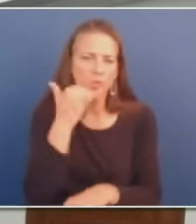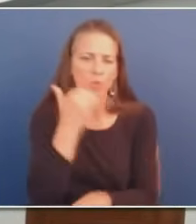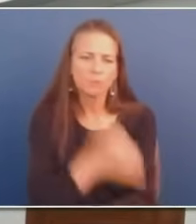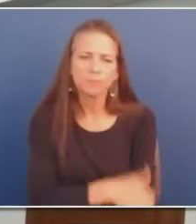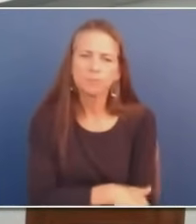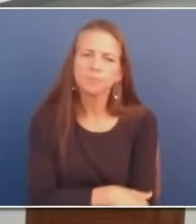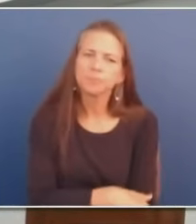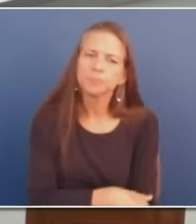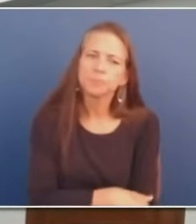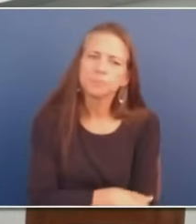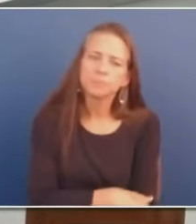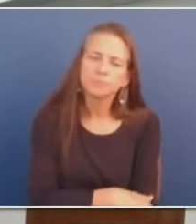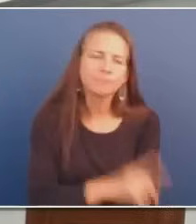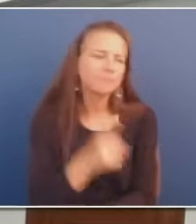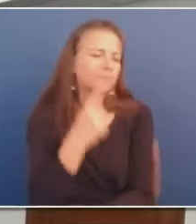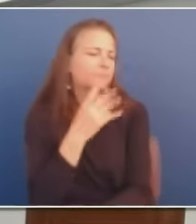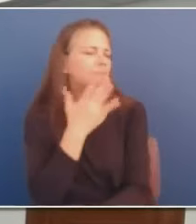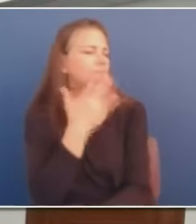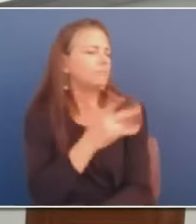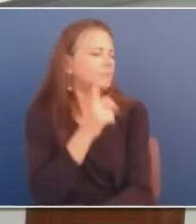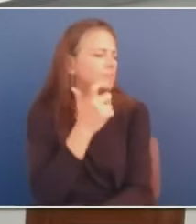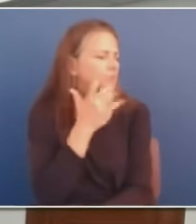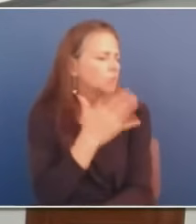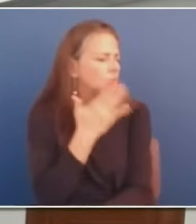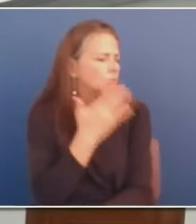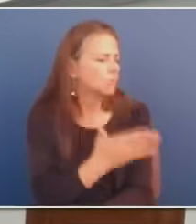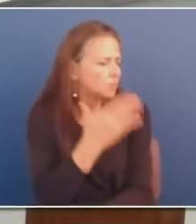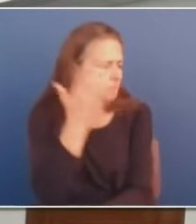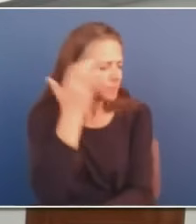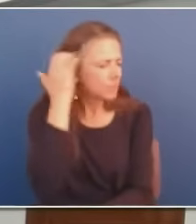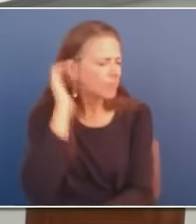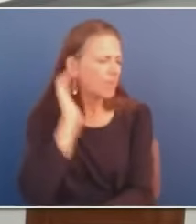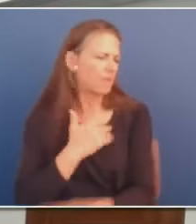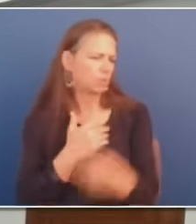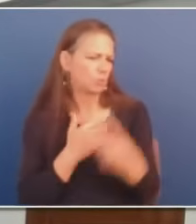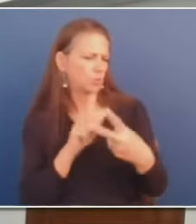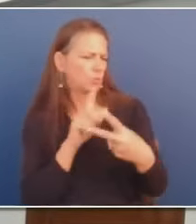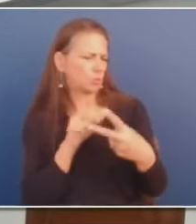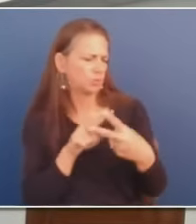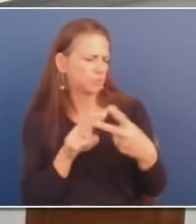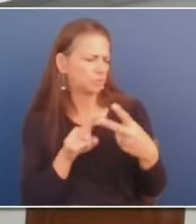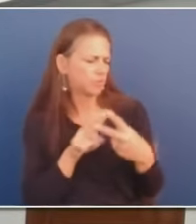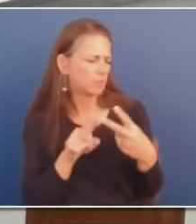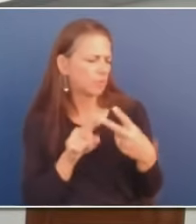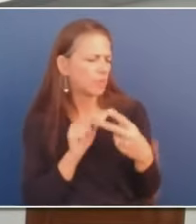Thank you very much, Governor, and good morning to you. I've got a couple questions.